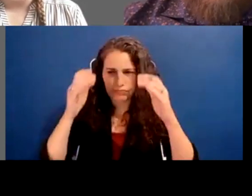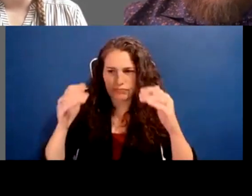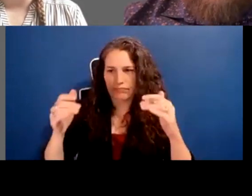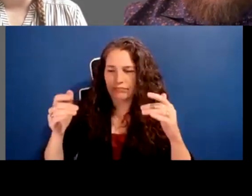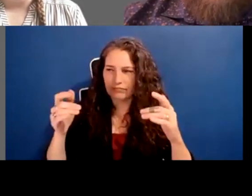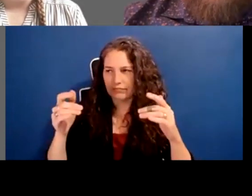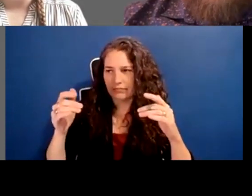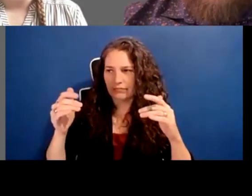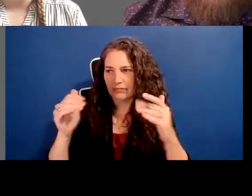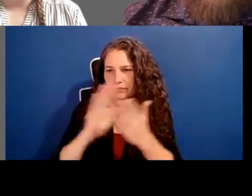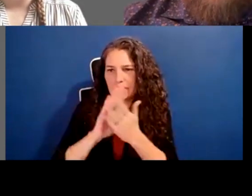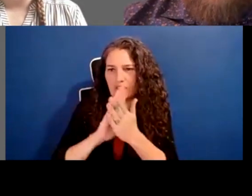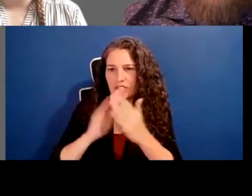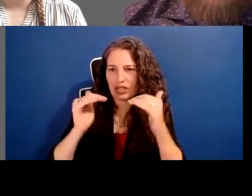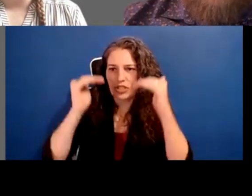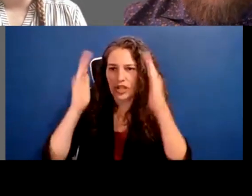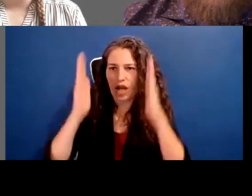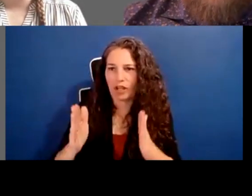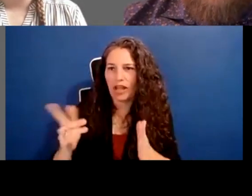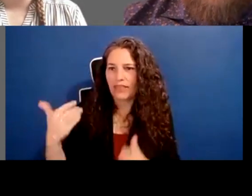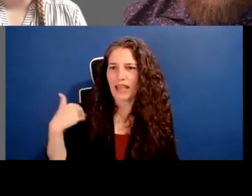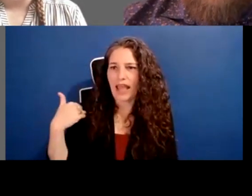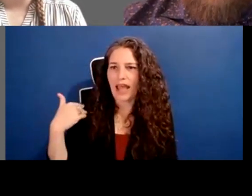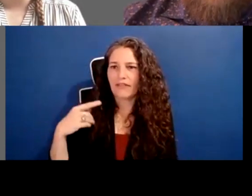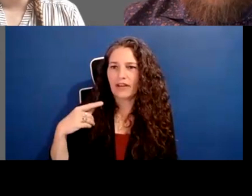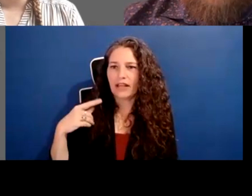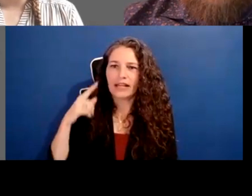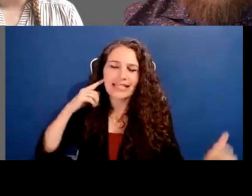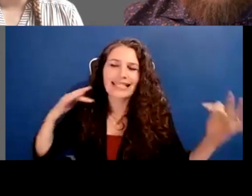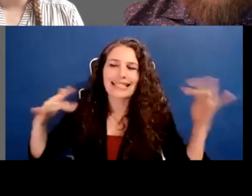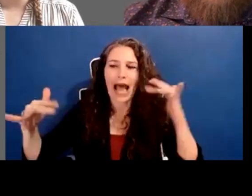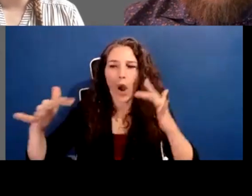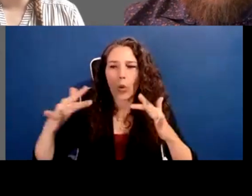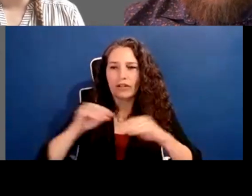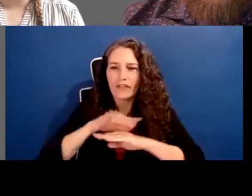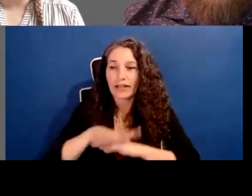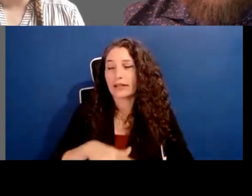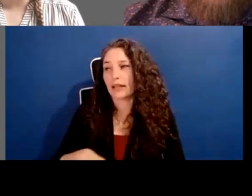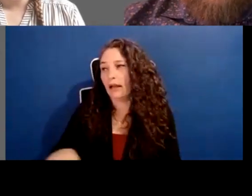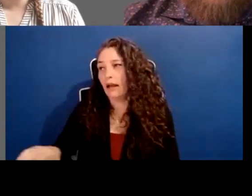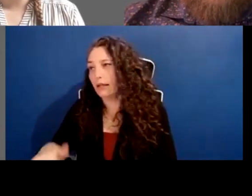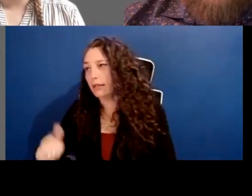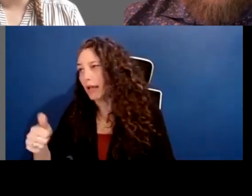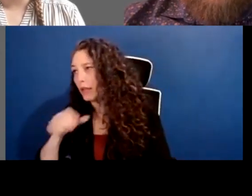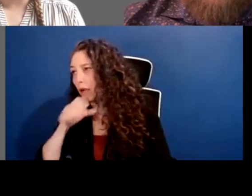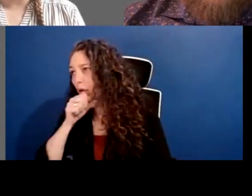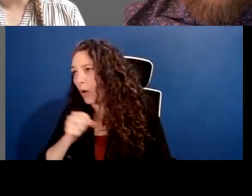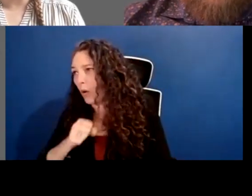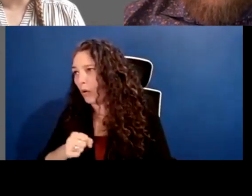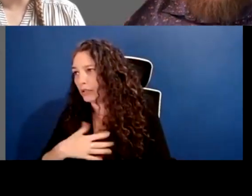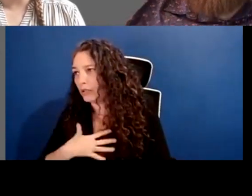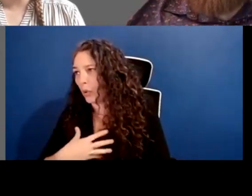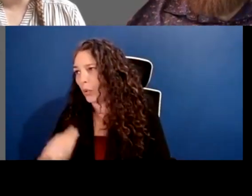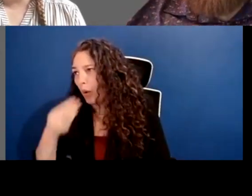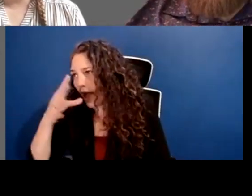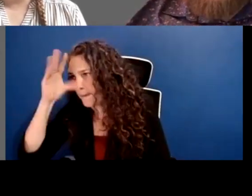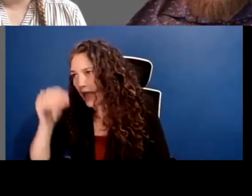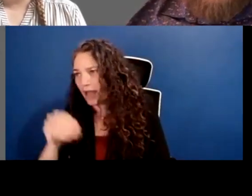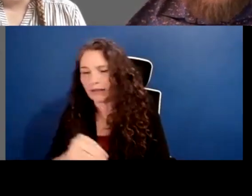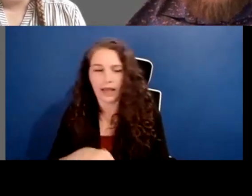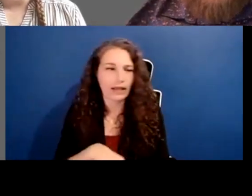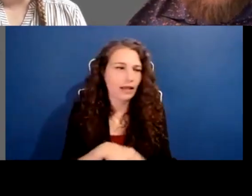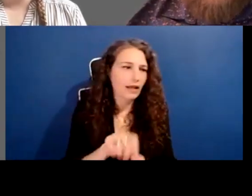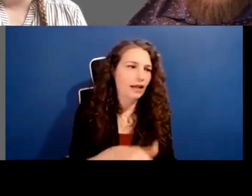they have like sound effects, like they're like, oh, another old white man, and then they have a sound effect that's a man going blah blah blah blah blah blah blah blah blah,